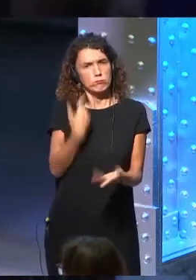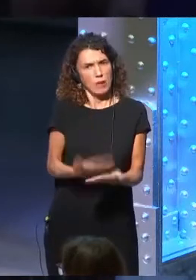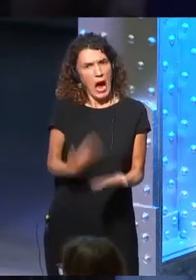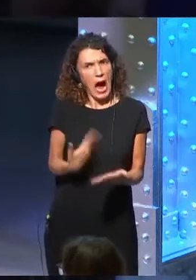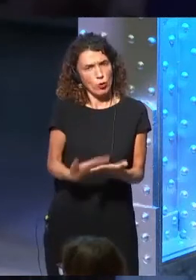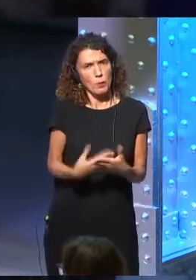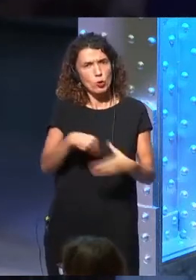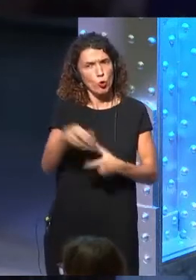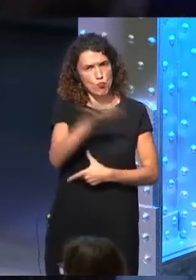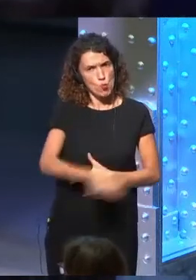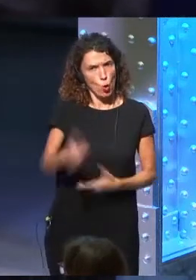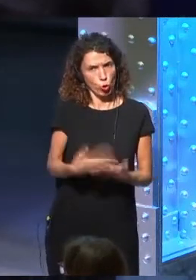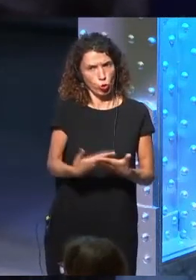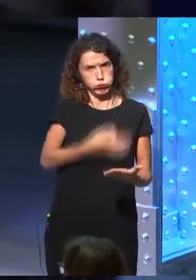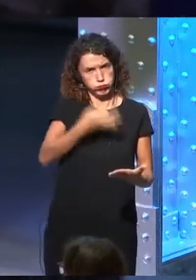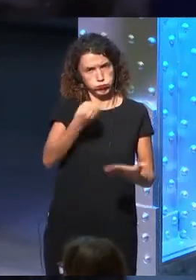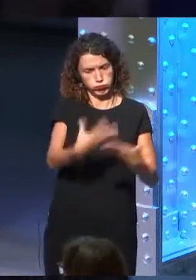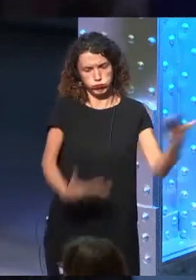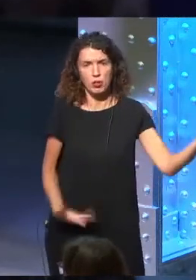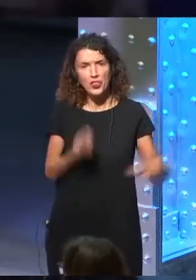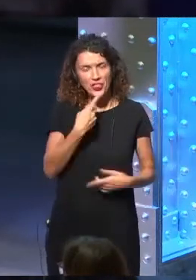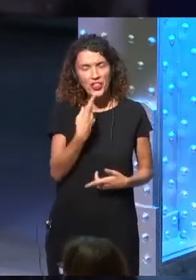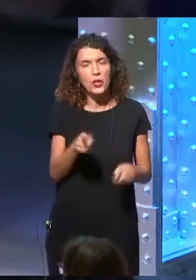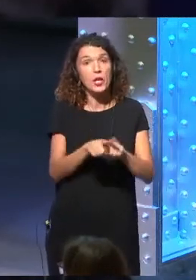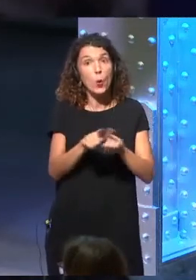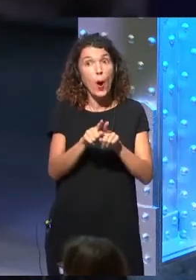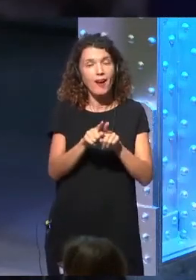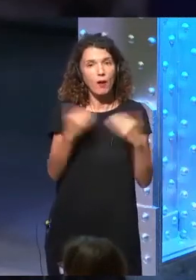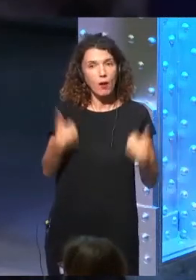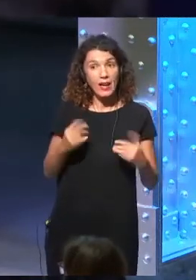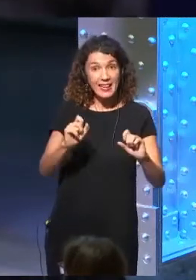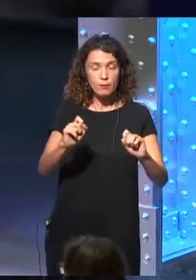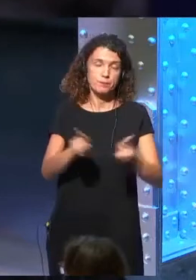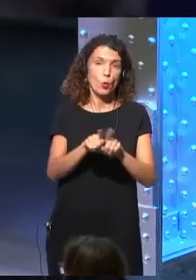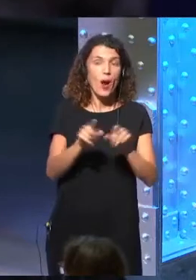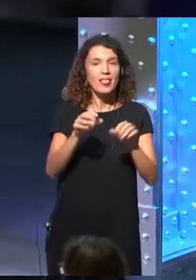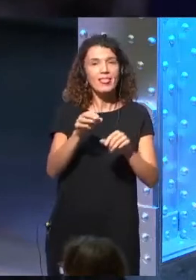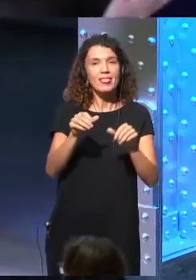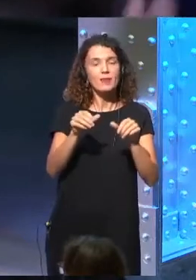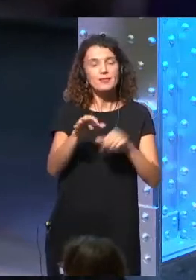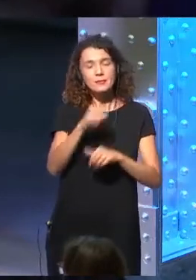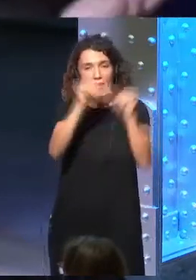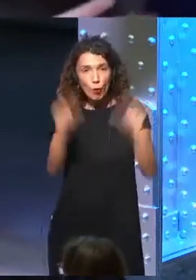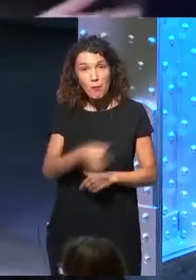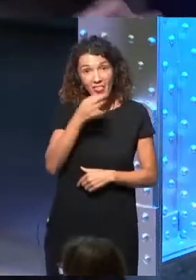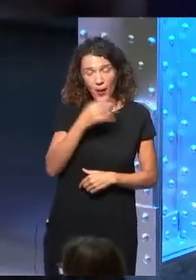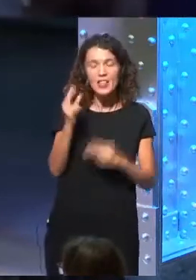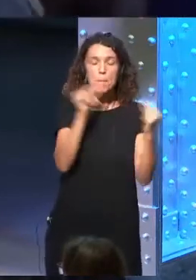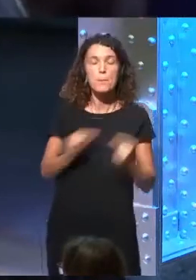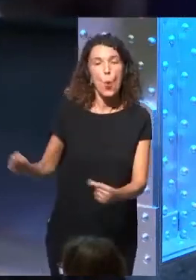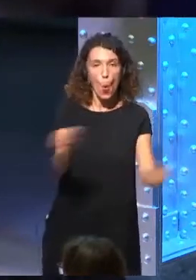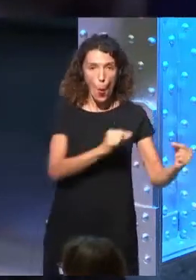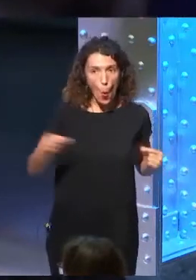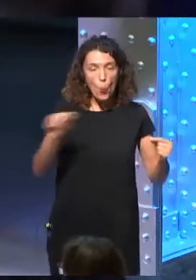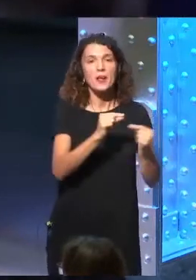the very nature of public debate is polluted by women's engagement with it. Henry James,